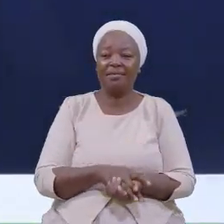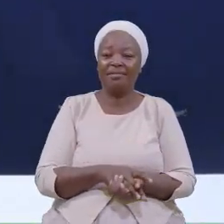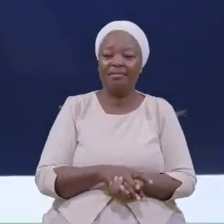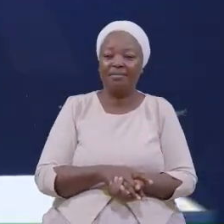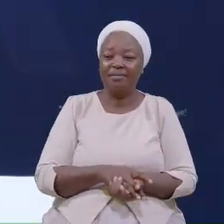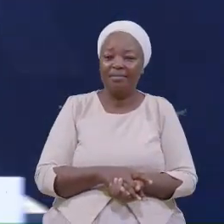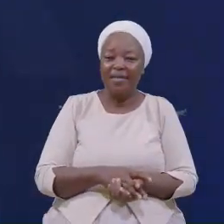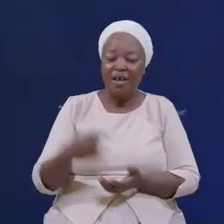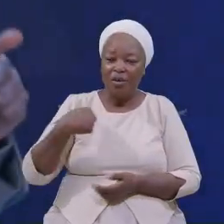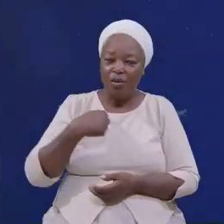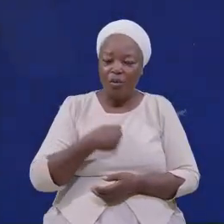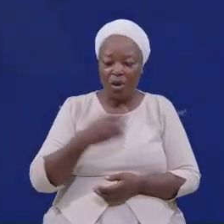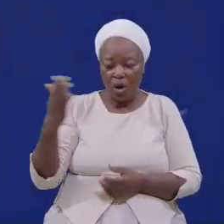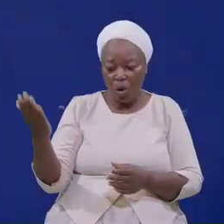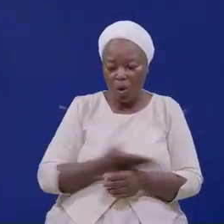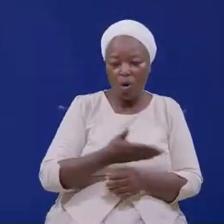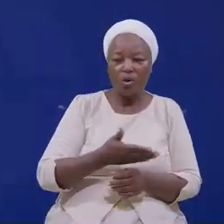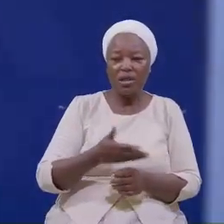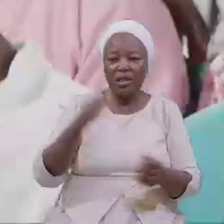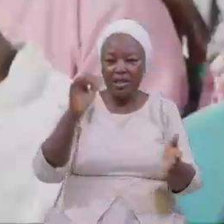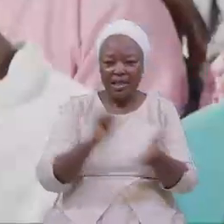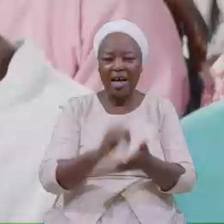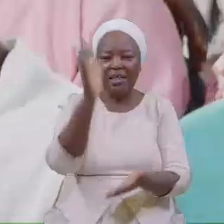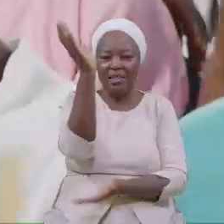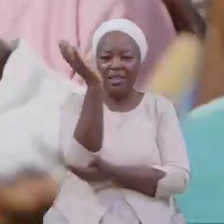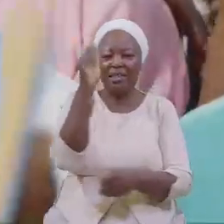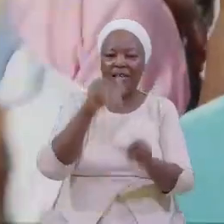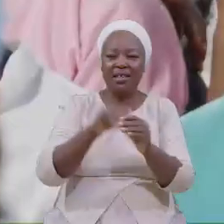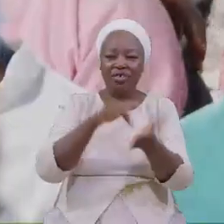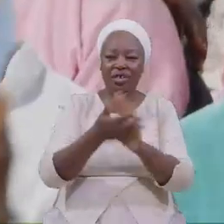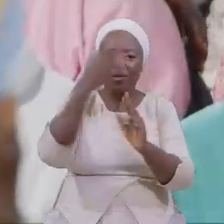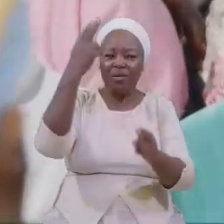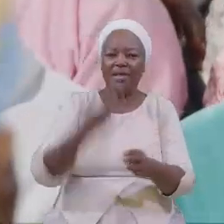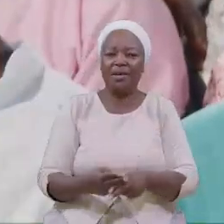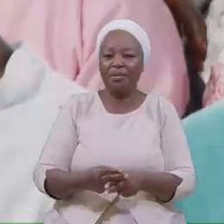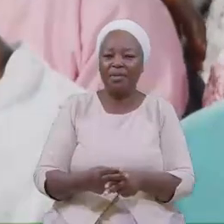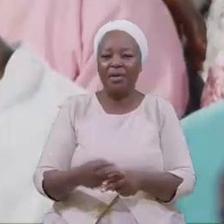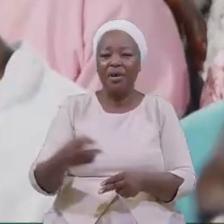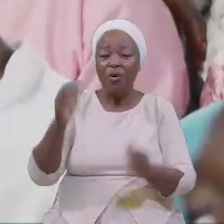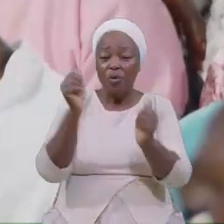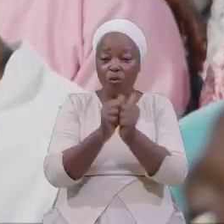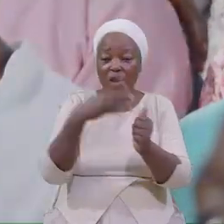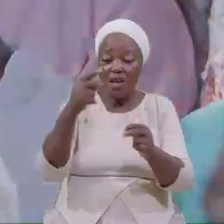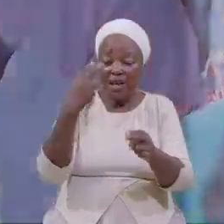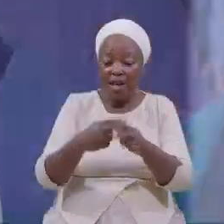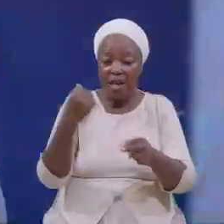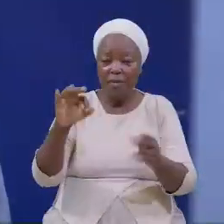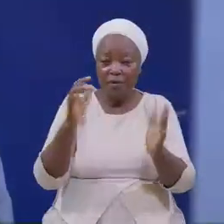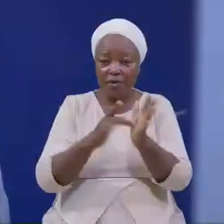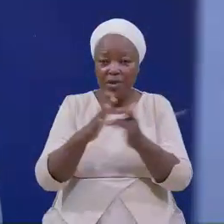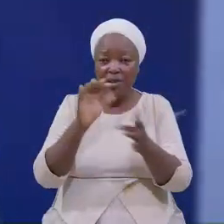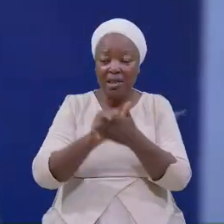We cut down that sickness with the name of Jesus that